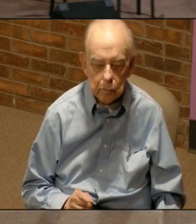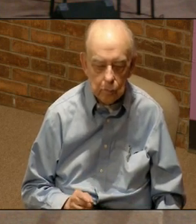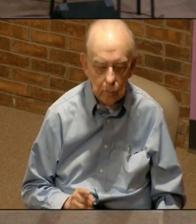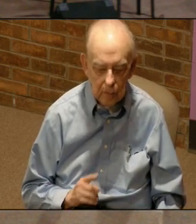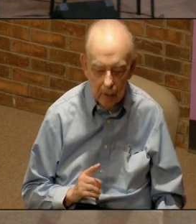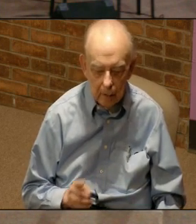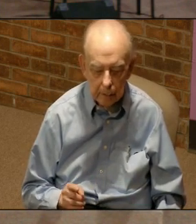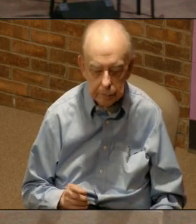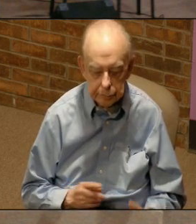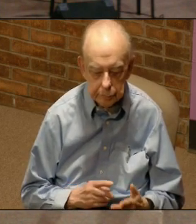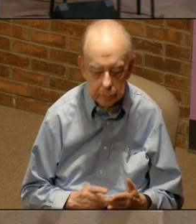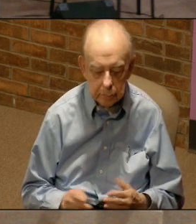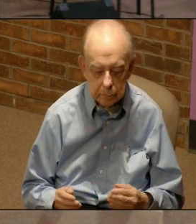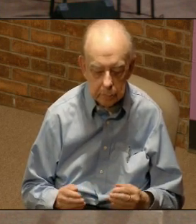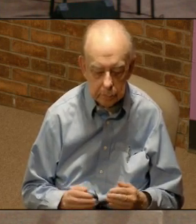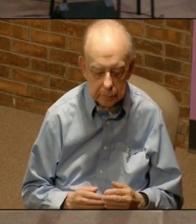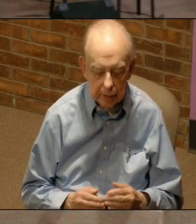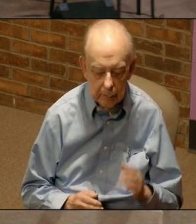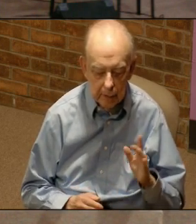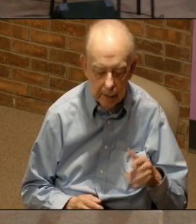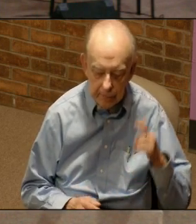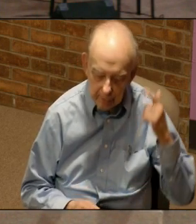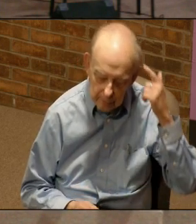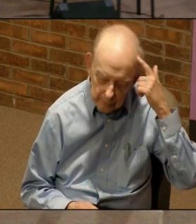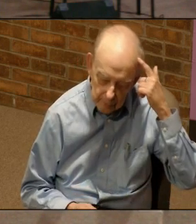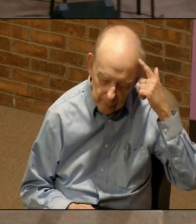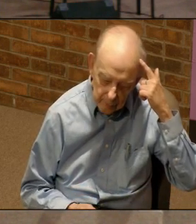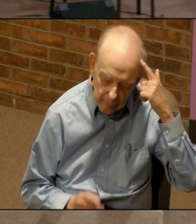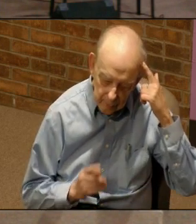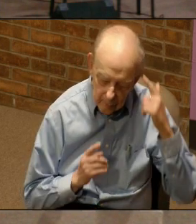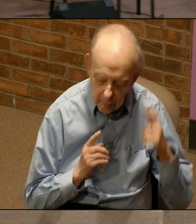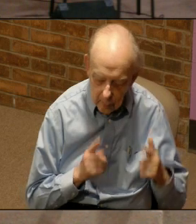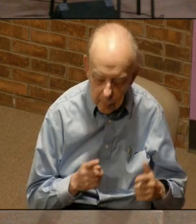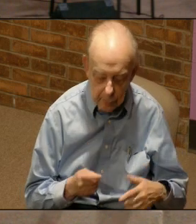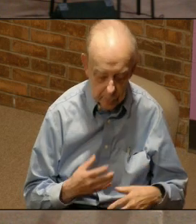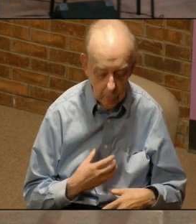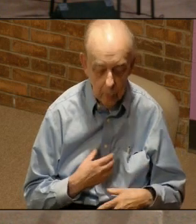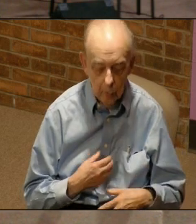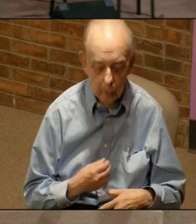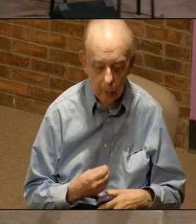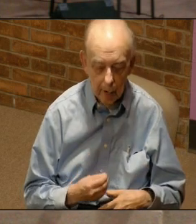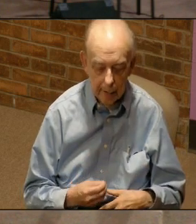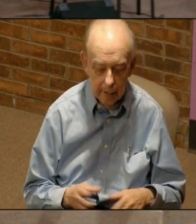so pure that even his hair was white as snow.